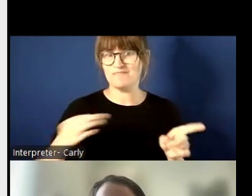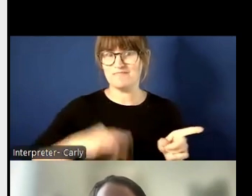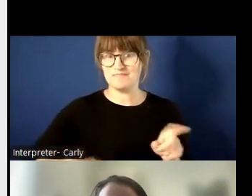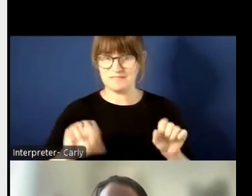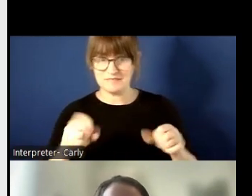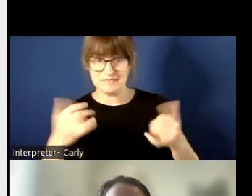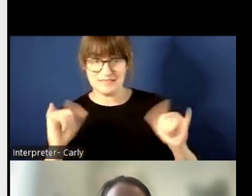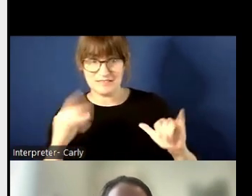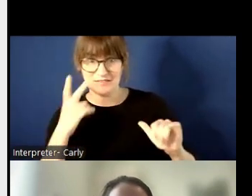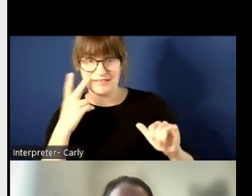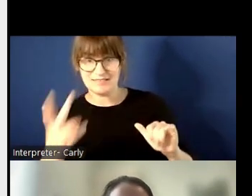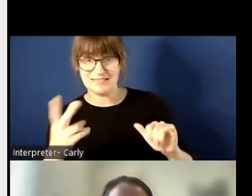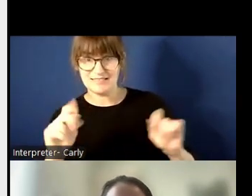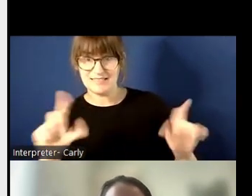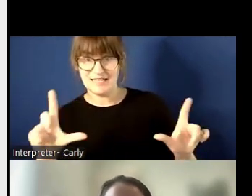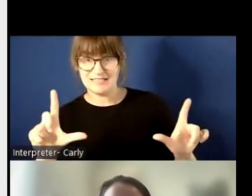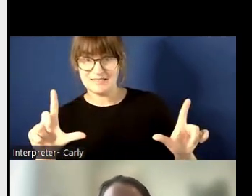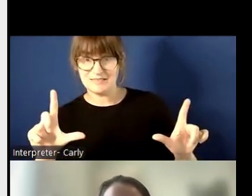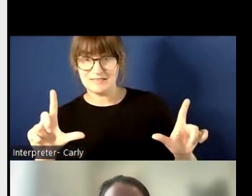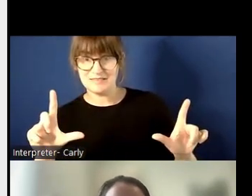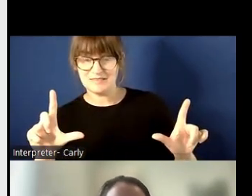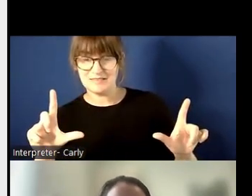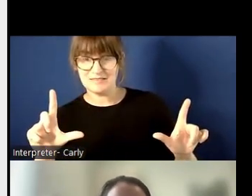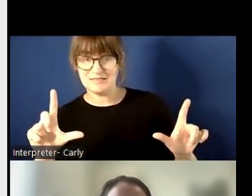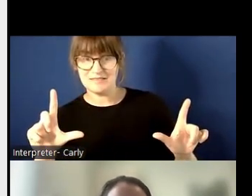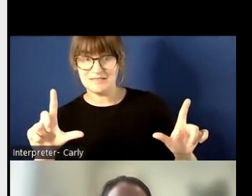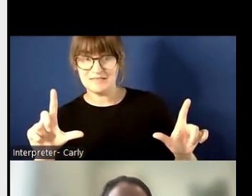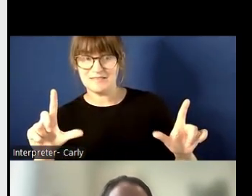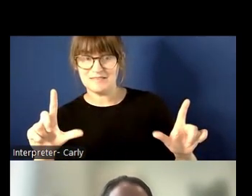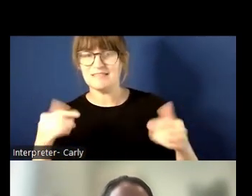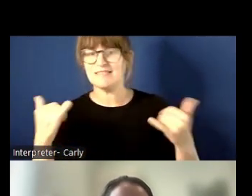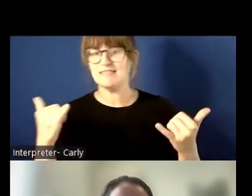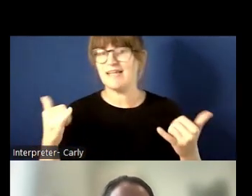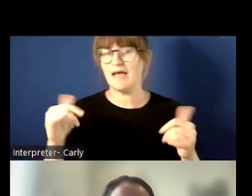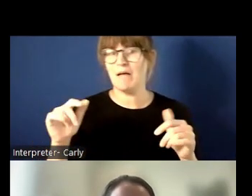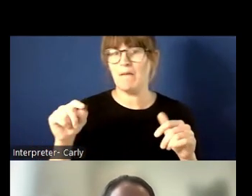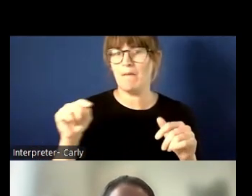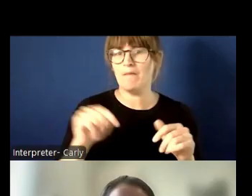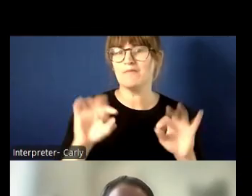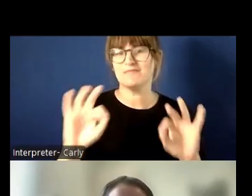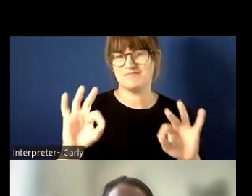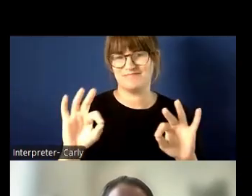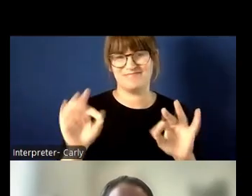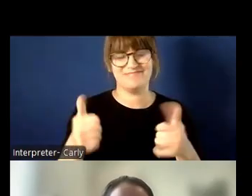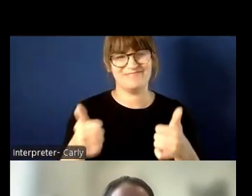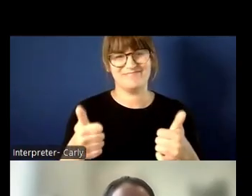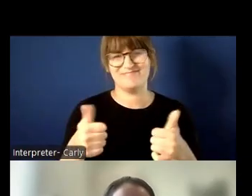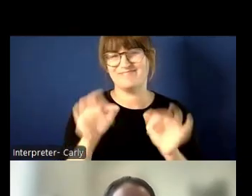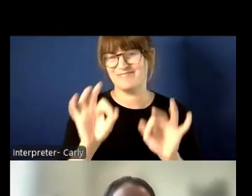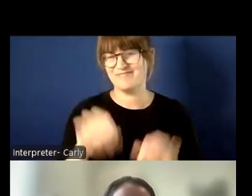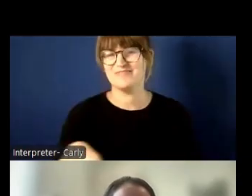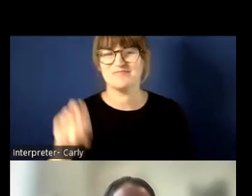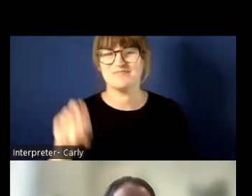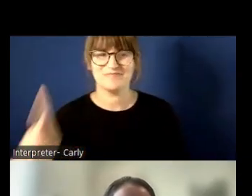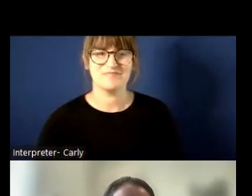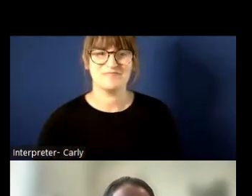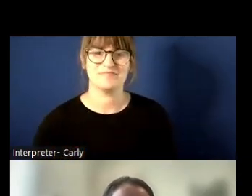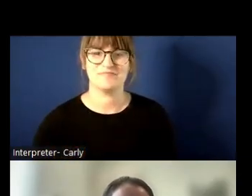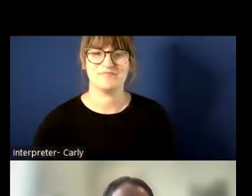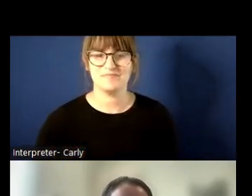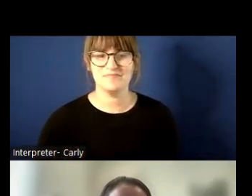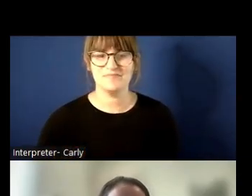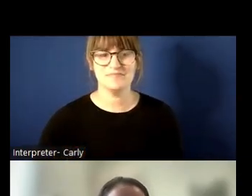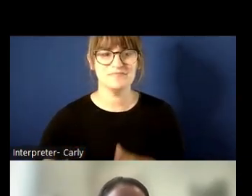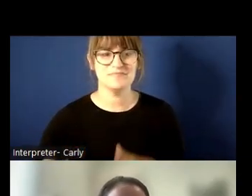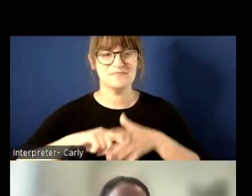okay? Oh, nope, now you're back to, Okay. there you go. That's perfect. Okay. So just to start off, we're